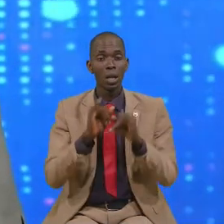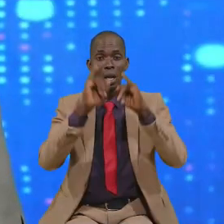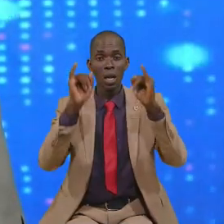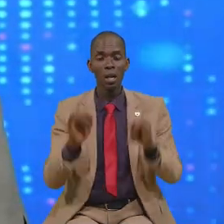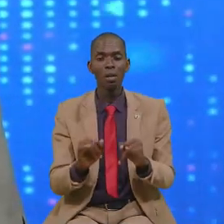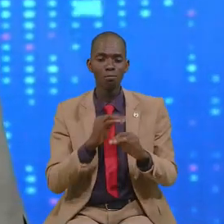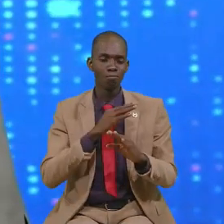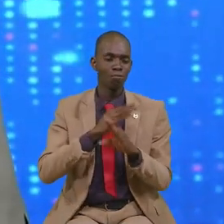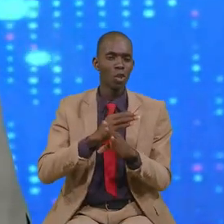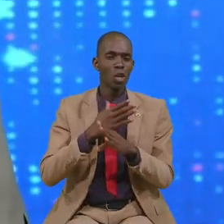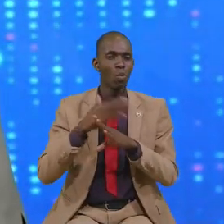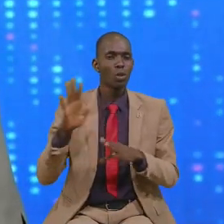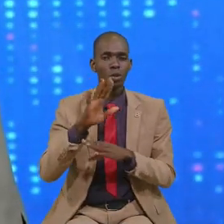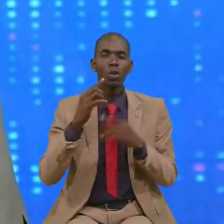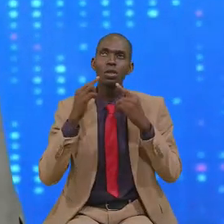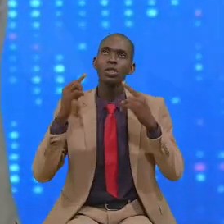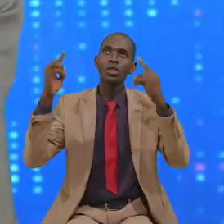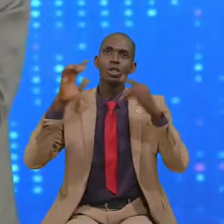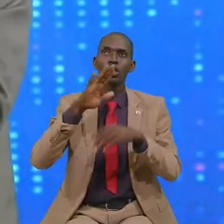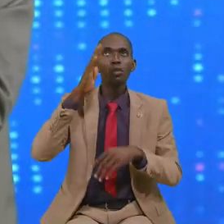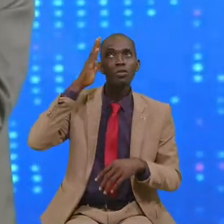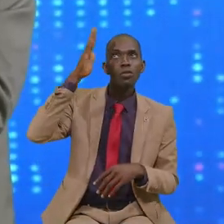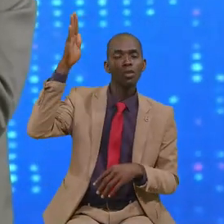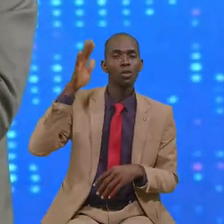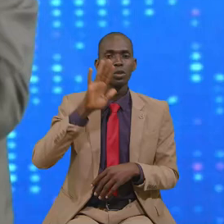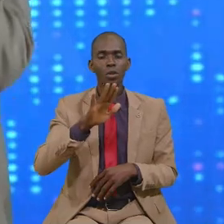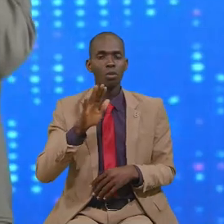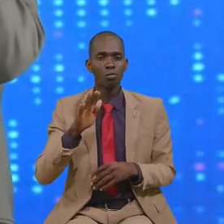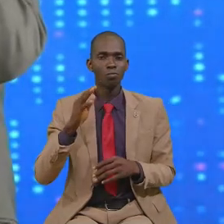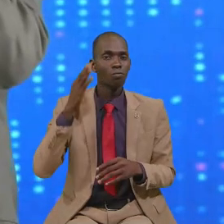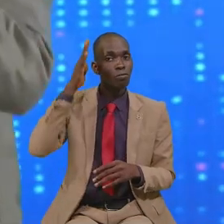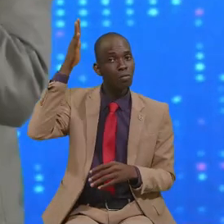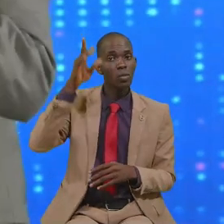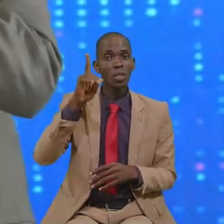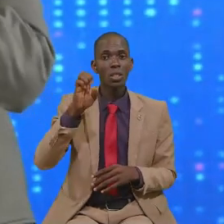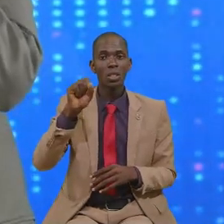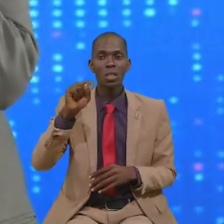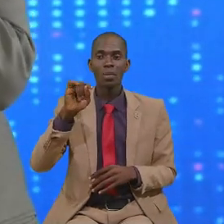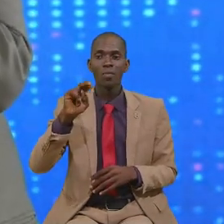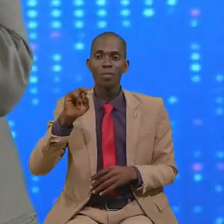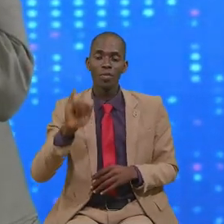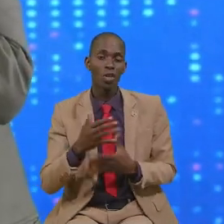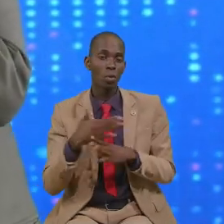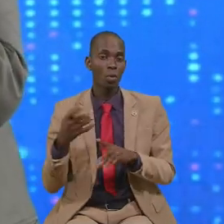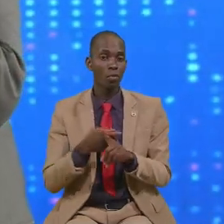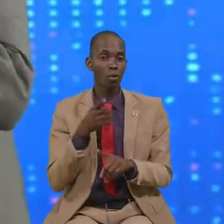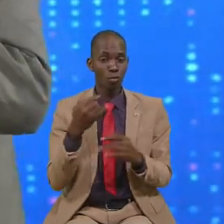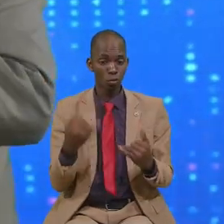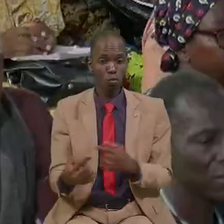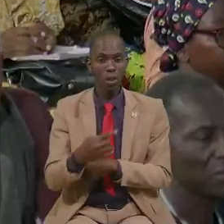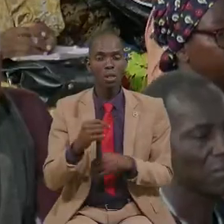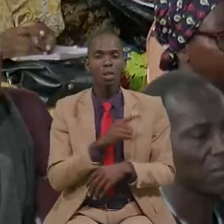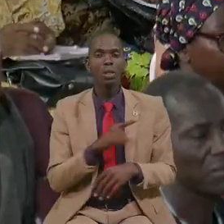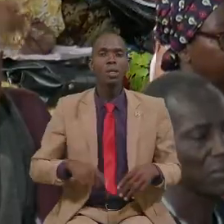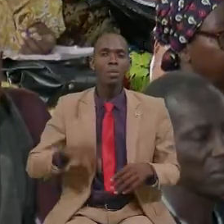your success, your future, your destiny away from you. Today, the Lord will cleanse you from